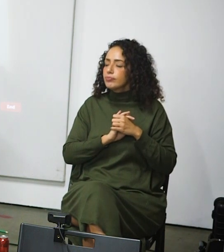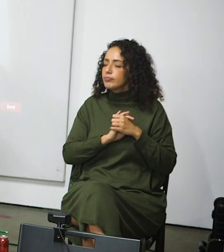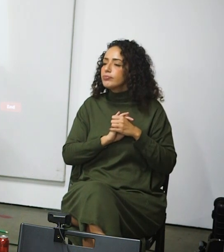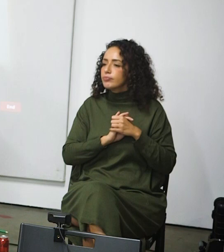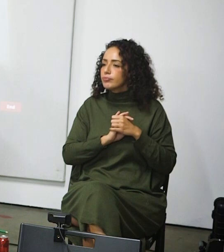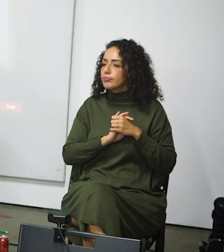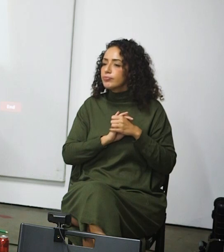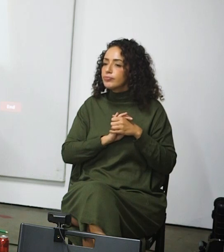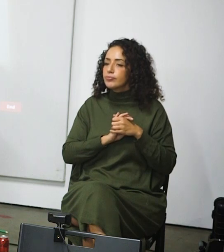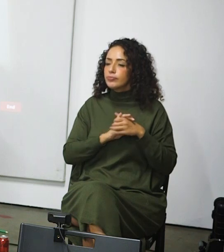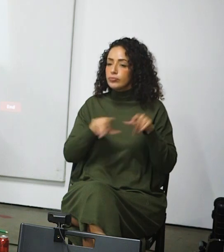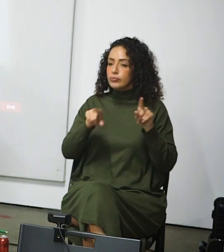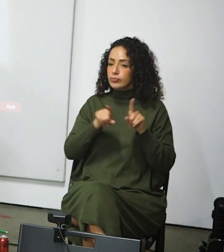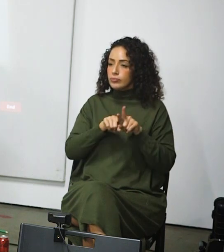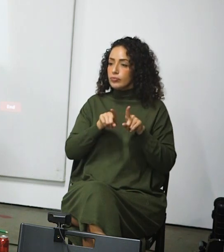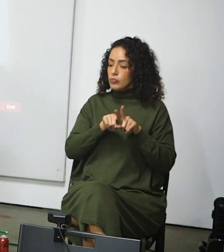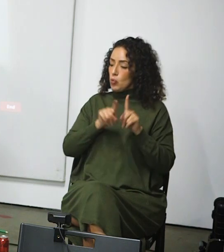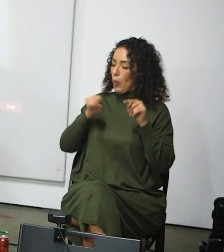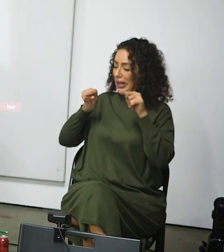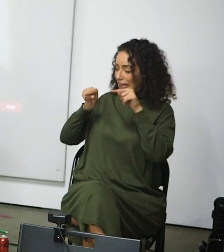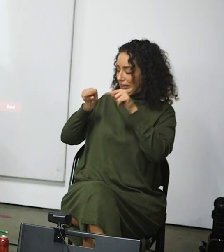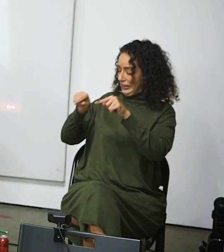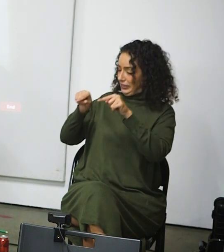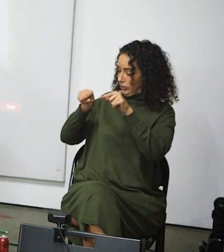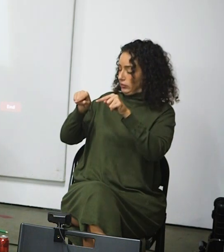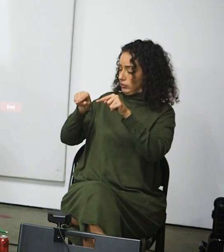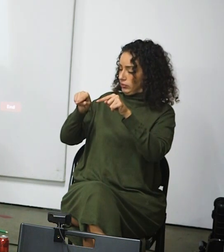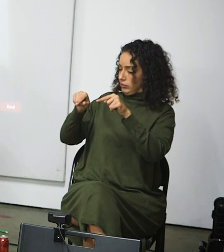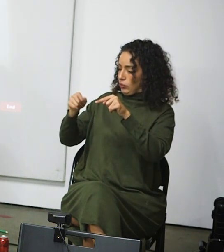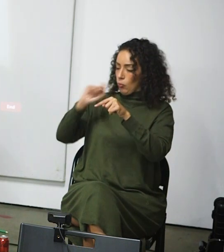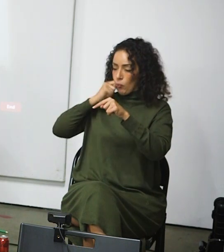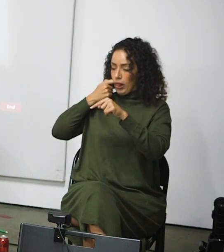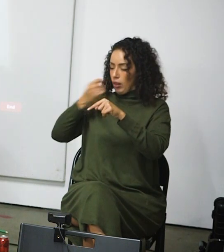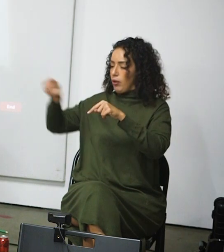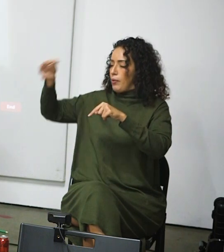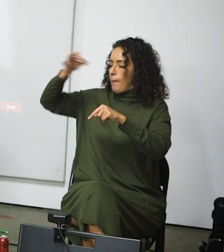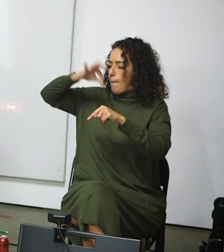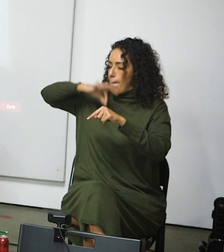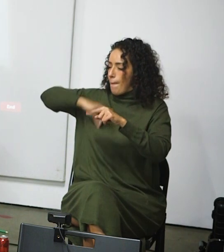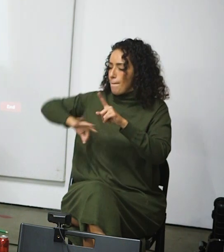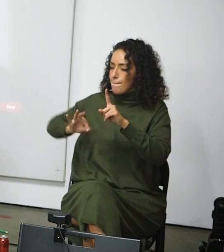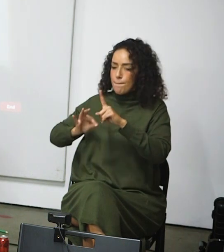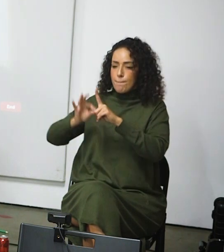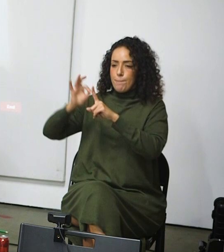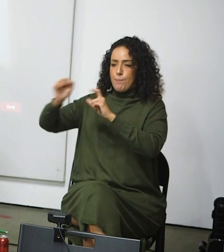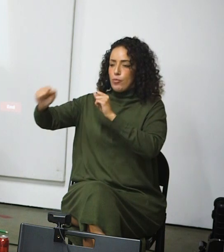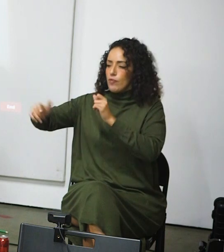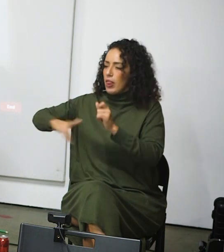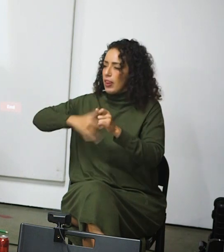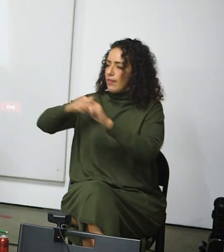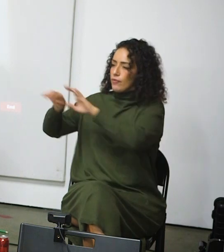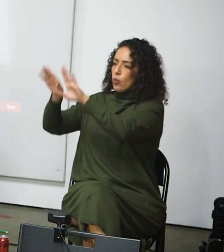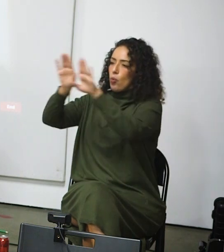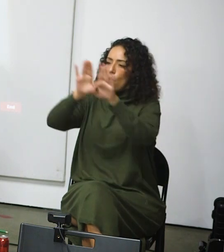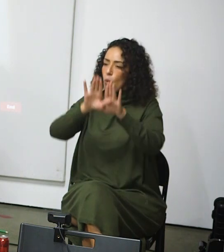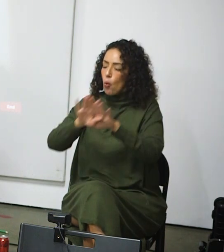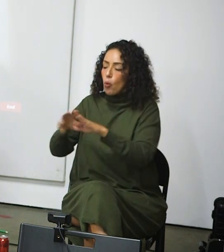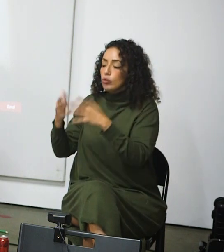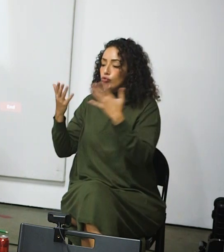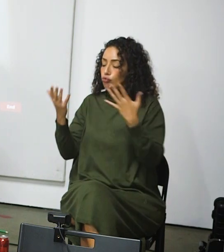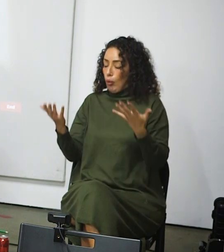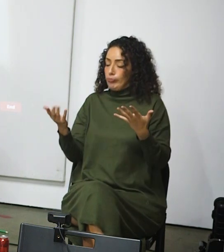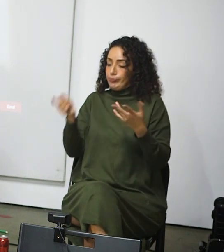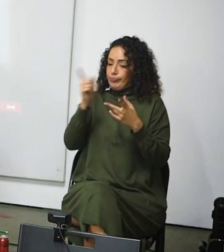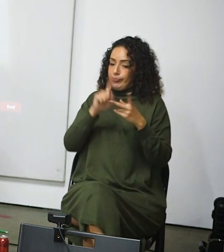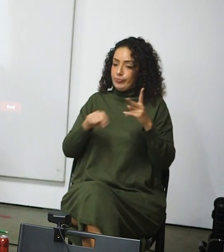will benefit from, like it's not working for anyone now. So I just had the sort of question I'm working towards was if you